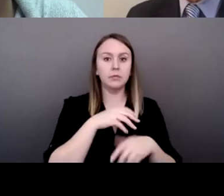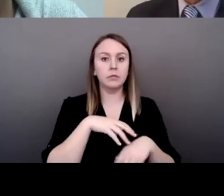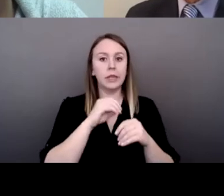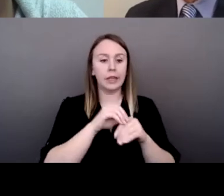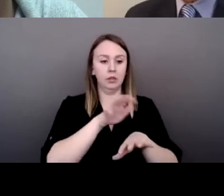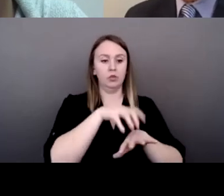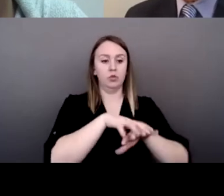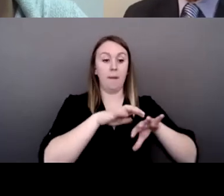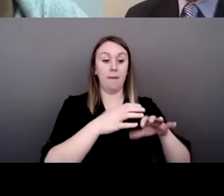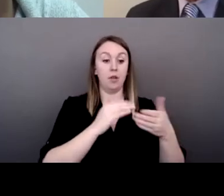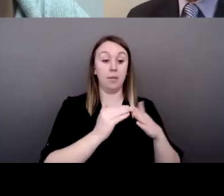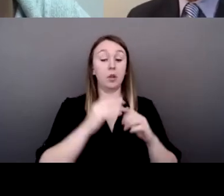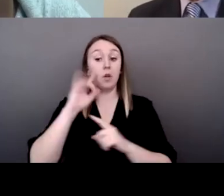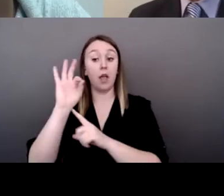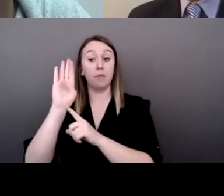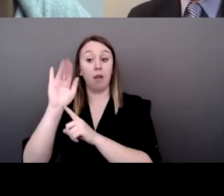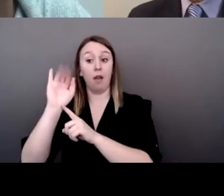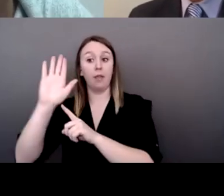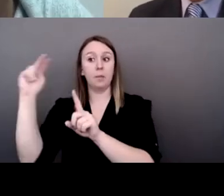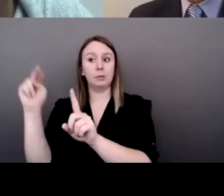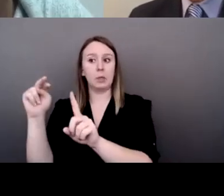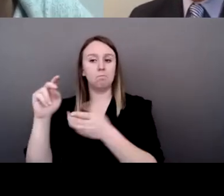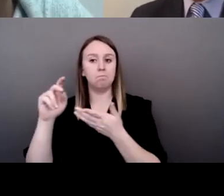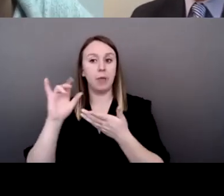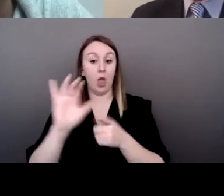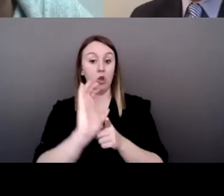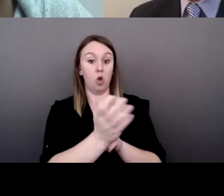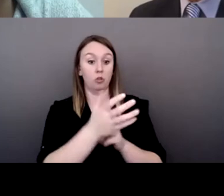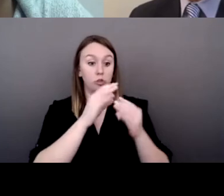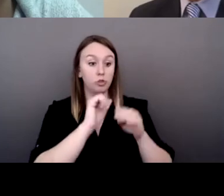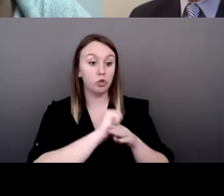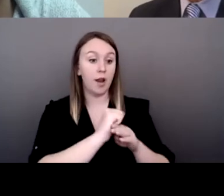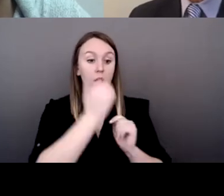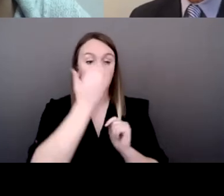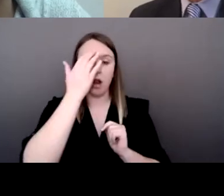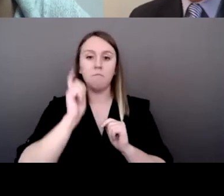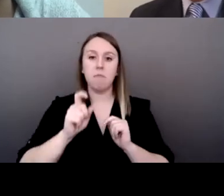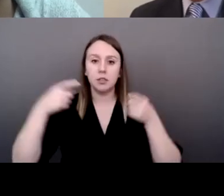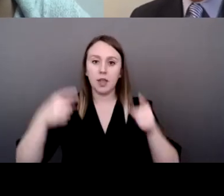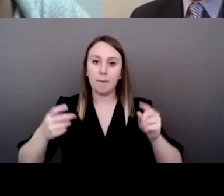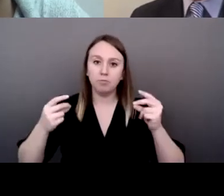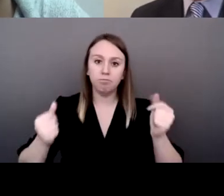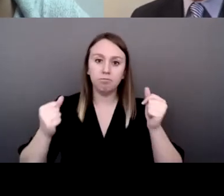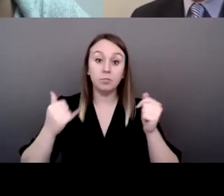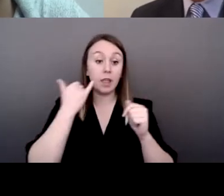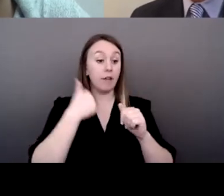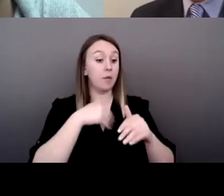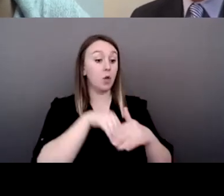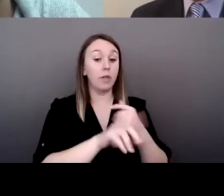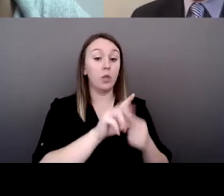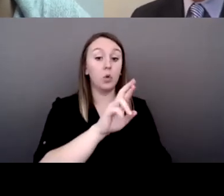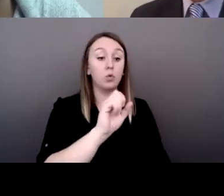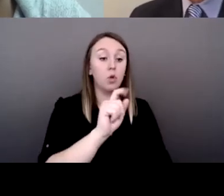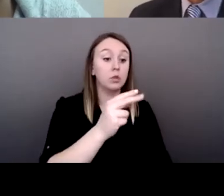perspective, the answer is it needs to happen right away, right? If I'm going into the Rosebud Sioux Tribe or the Crow Creek